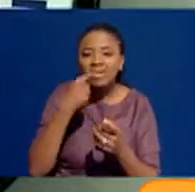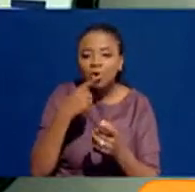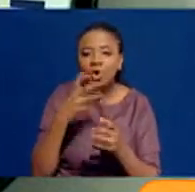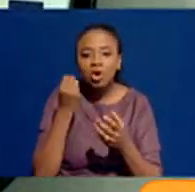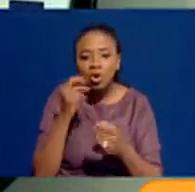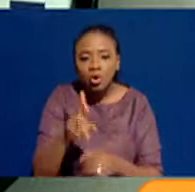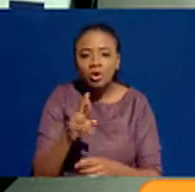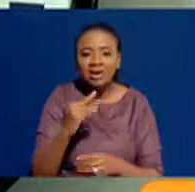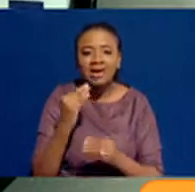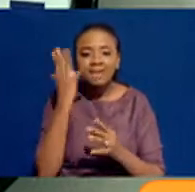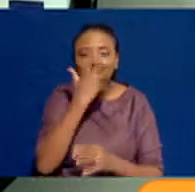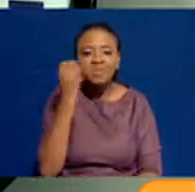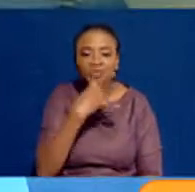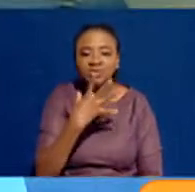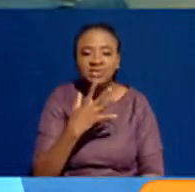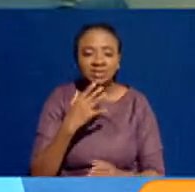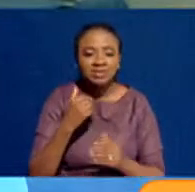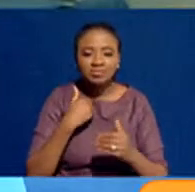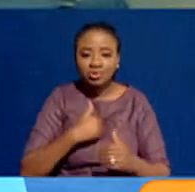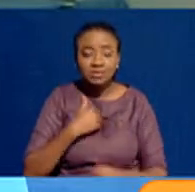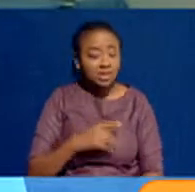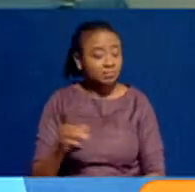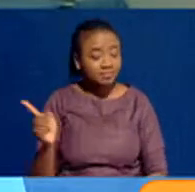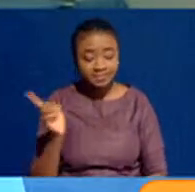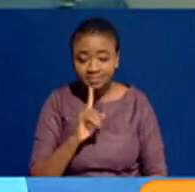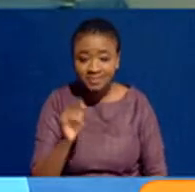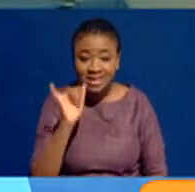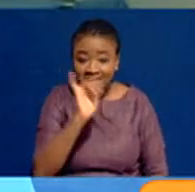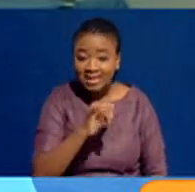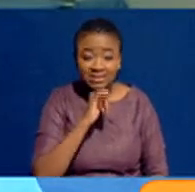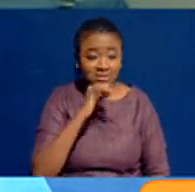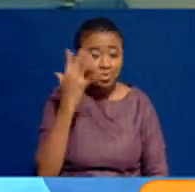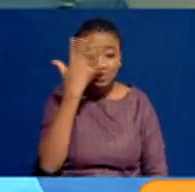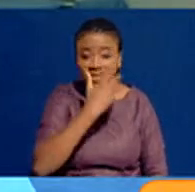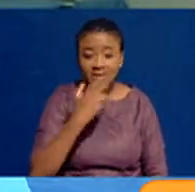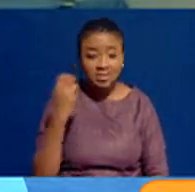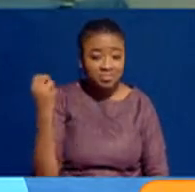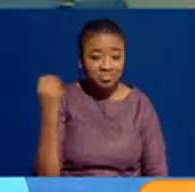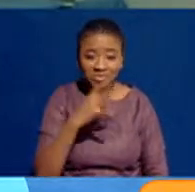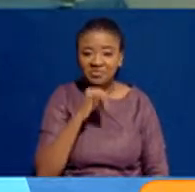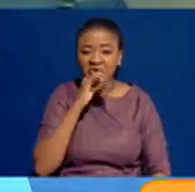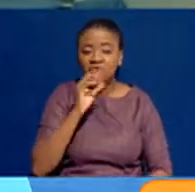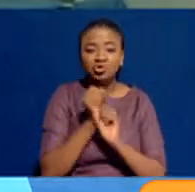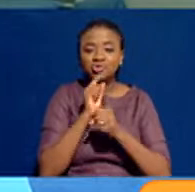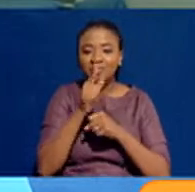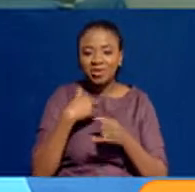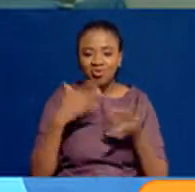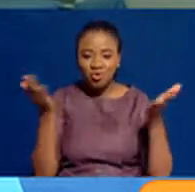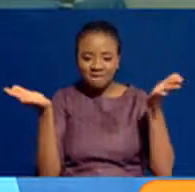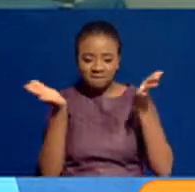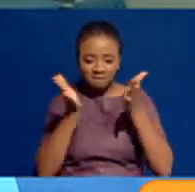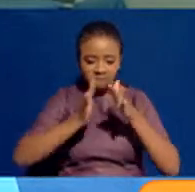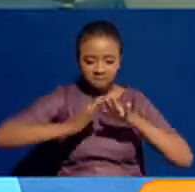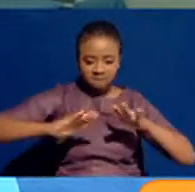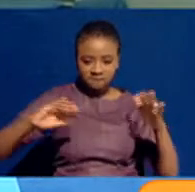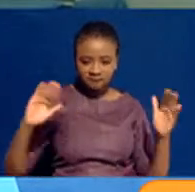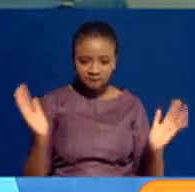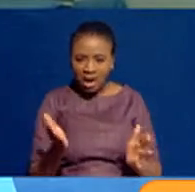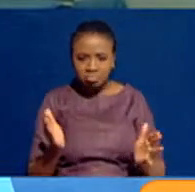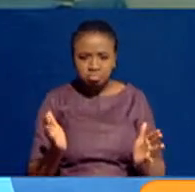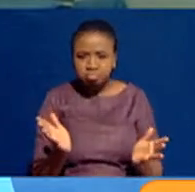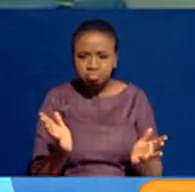procedure. It is not cosmetic. It is not to make you look good. It is to help you